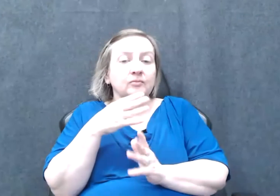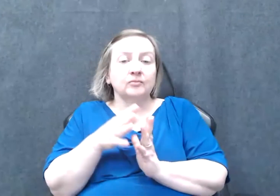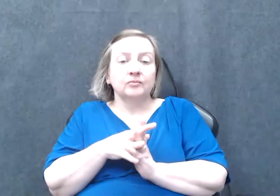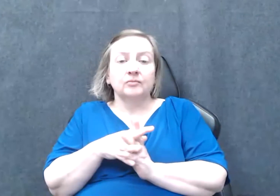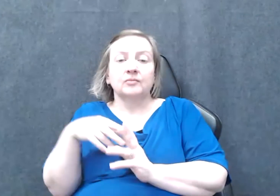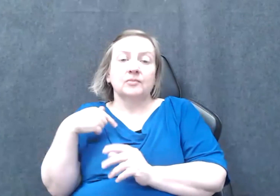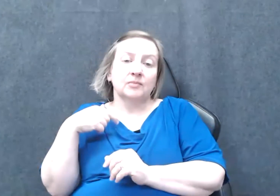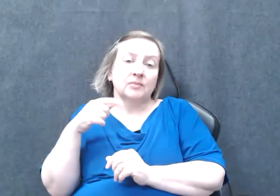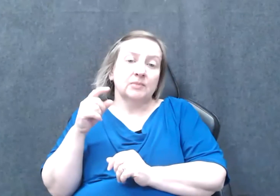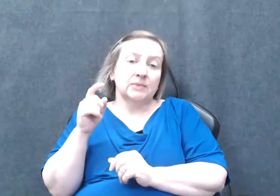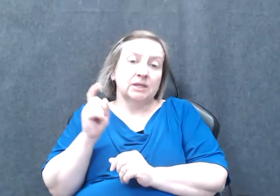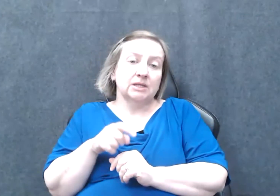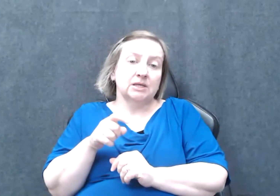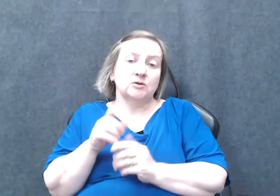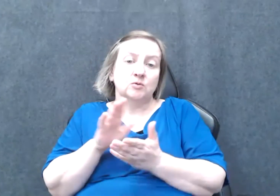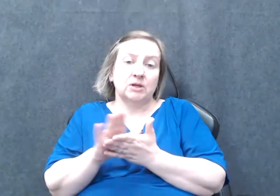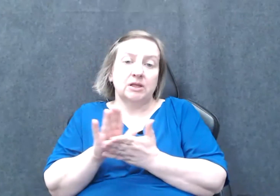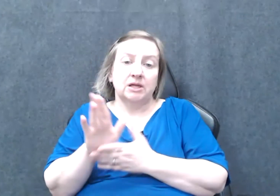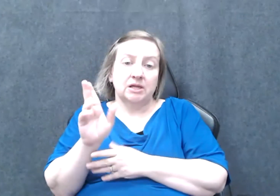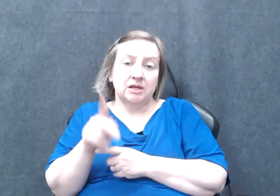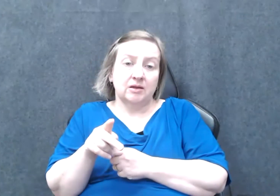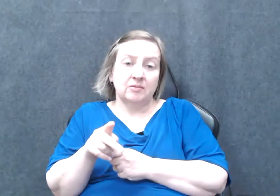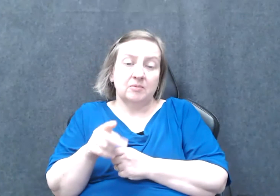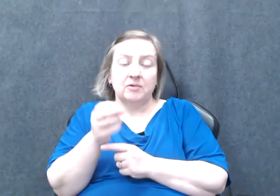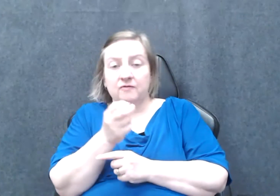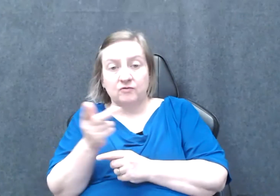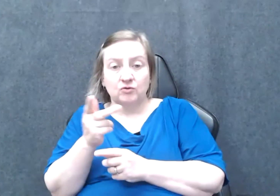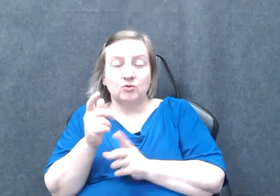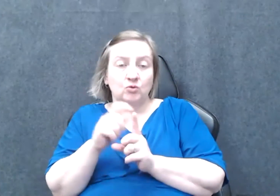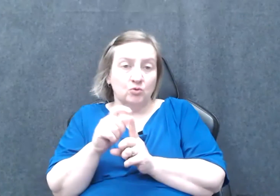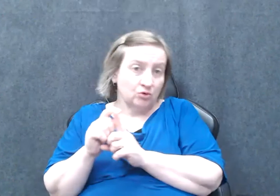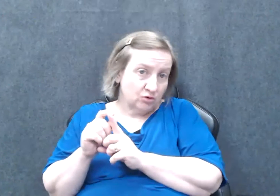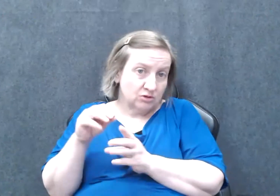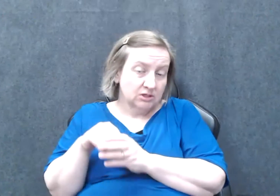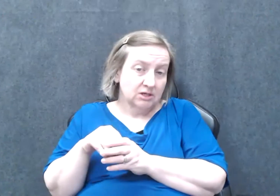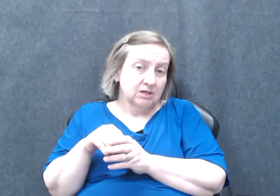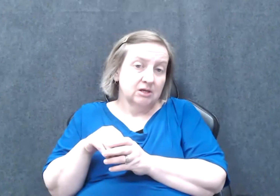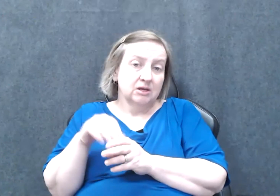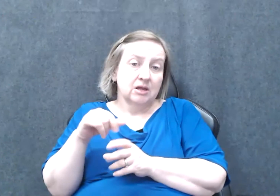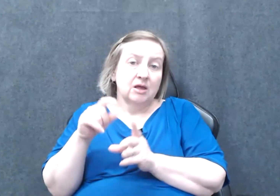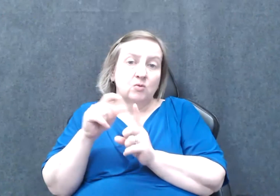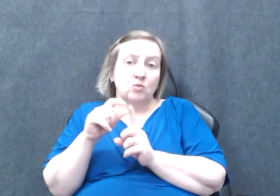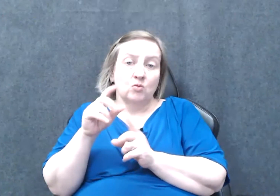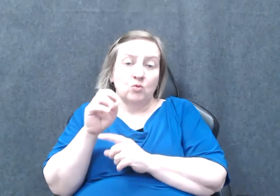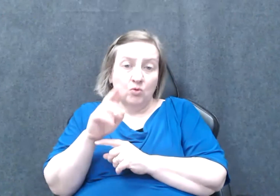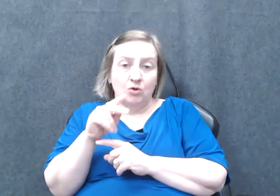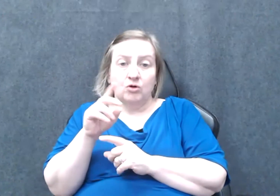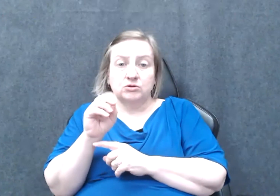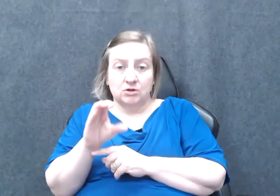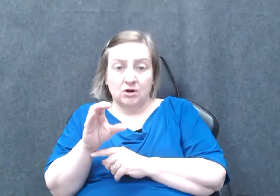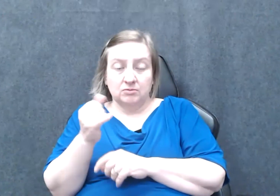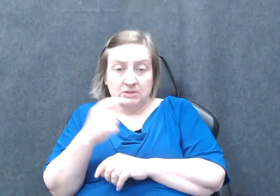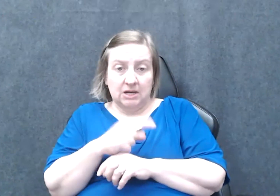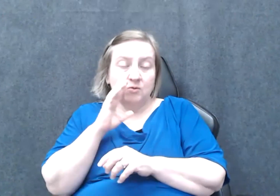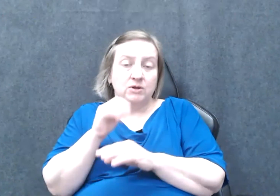I need to clean up a couple of the words in the Word document today. I will send